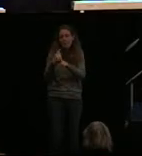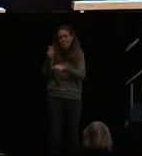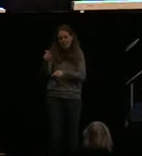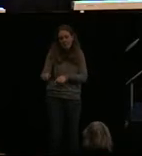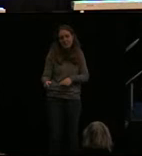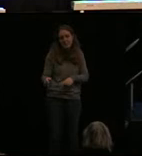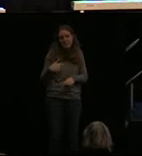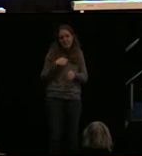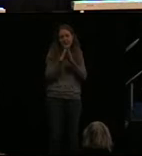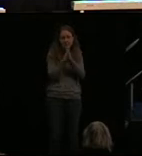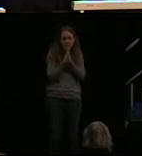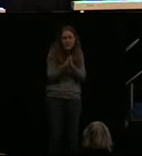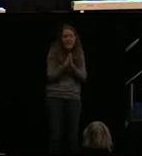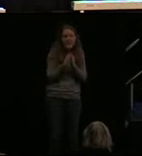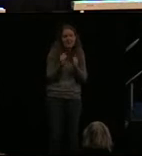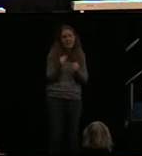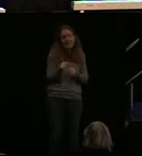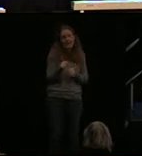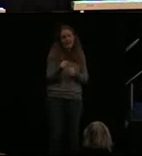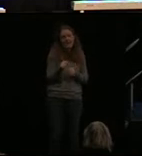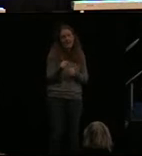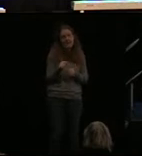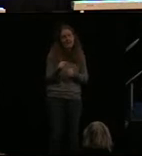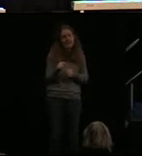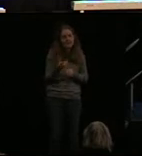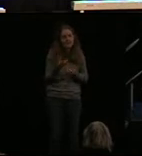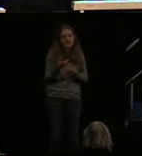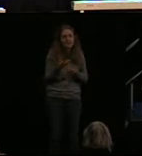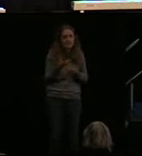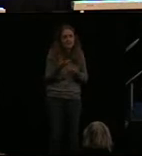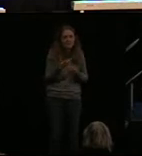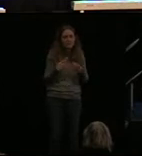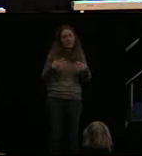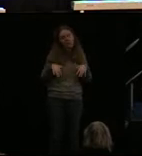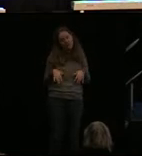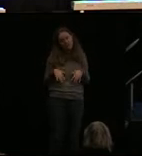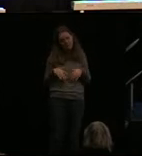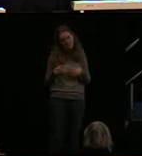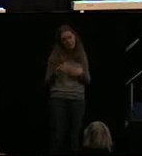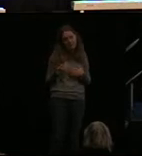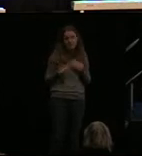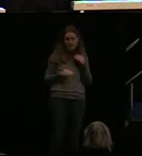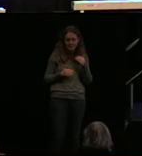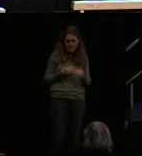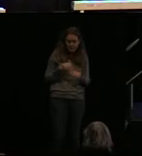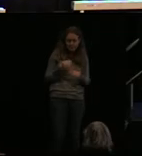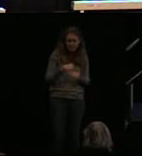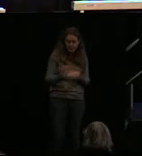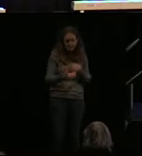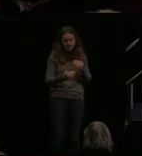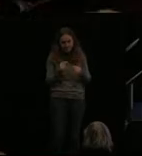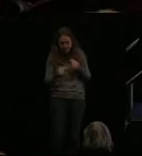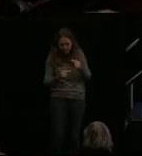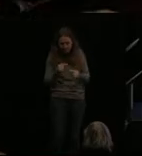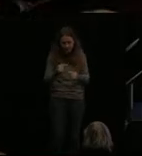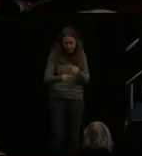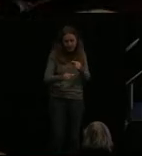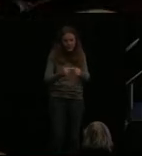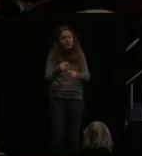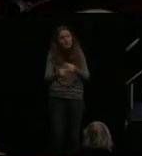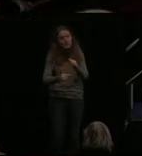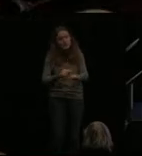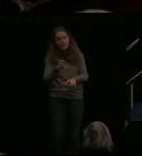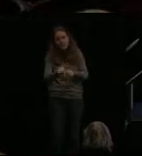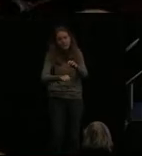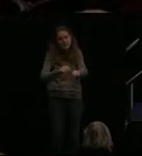someone. I'll pray about it. Not being inactive and paralyzed, but step by step, moving forward, little by little,